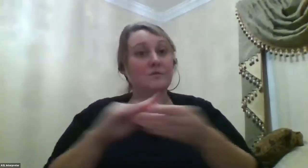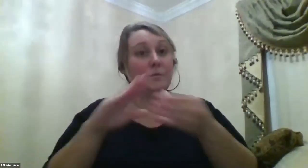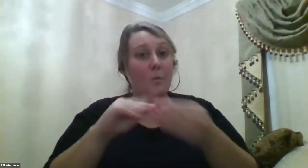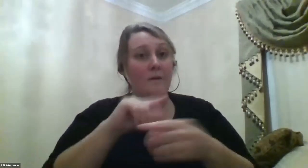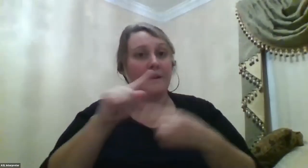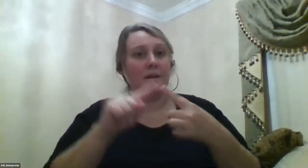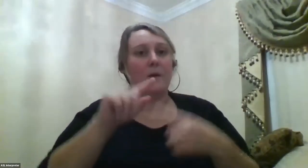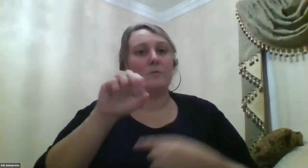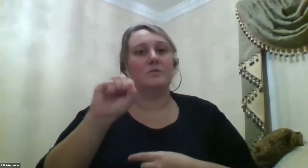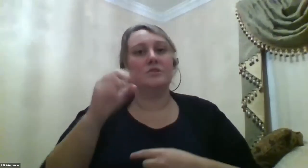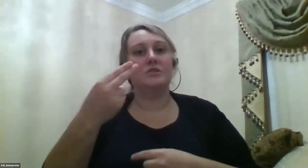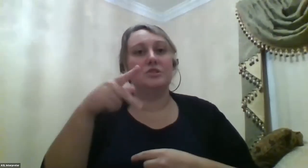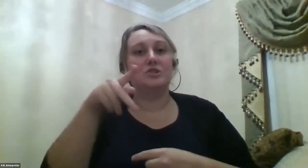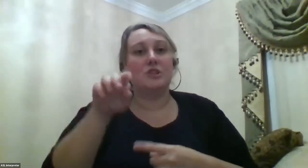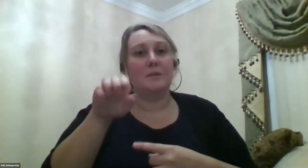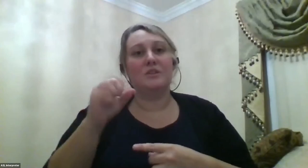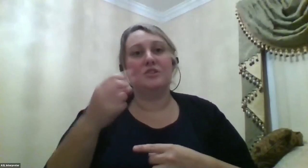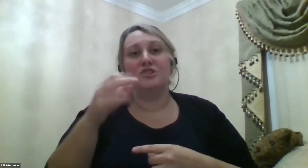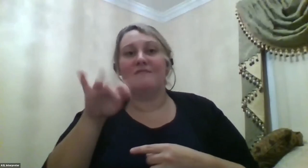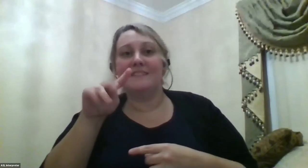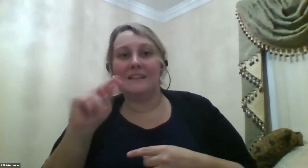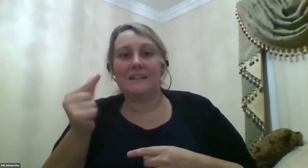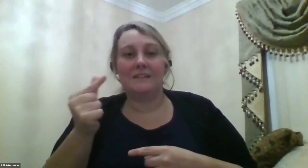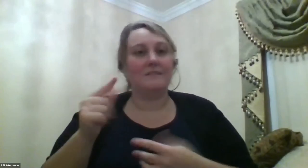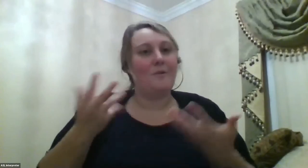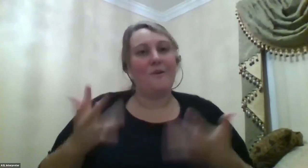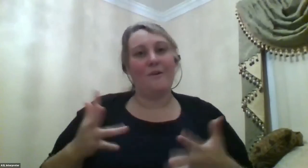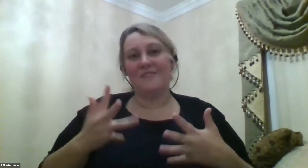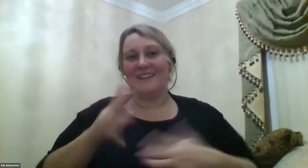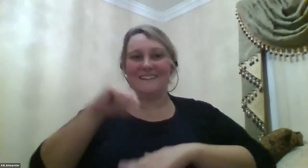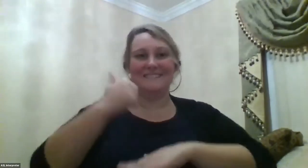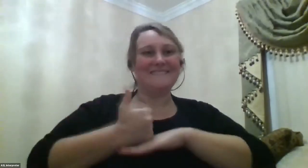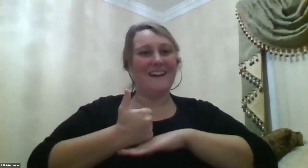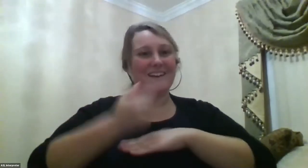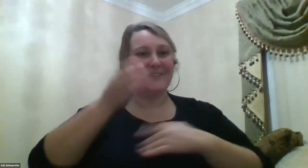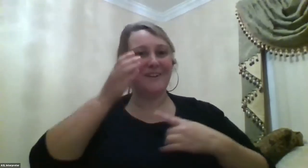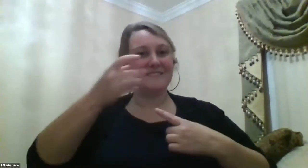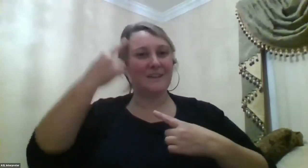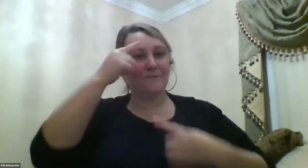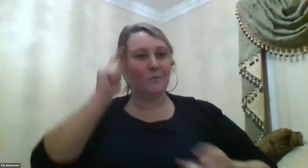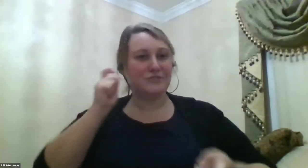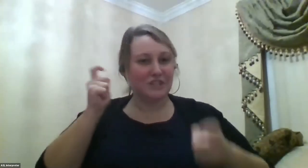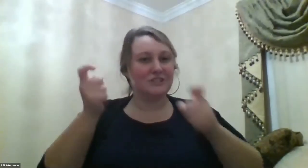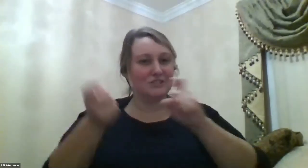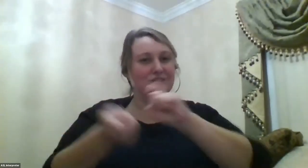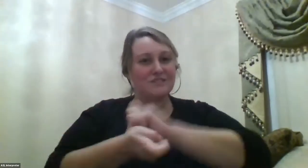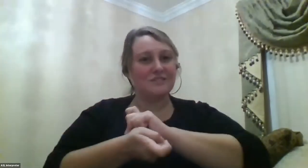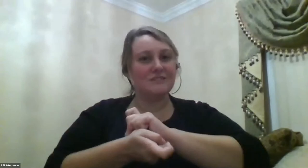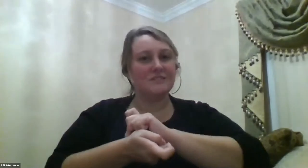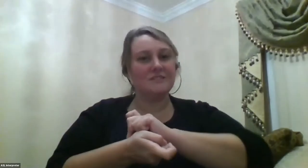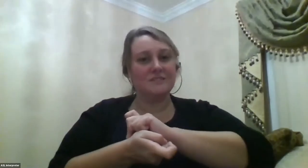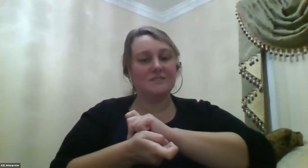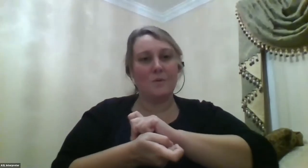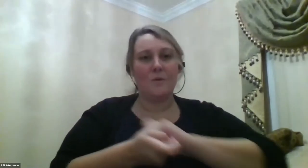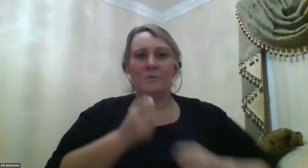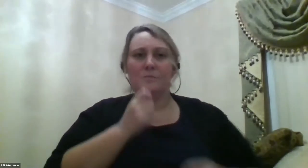you have to be half this and half that. Like, the hybridity is just, it's embedded into, you know, it's, it's